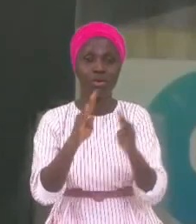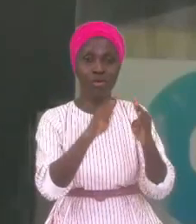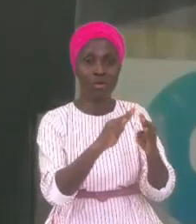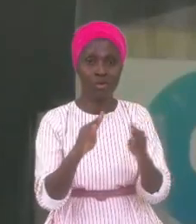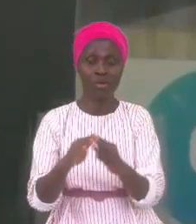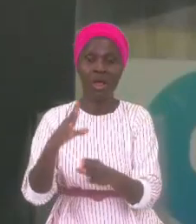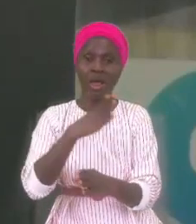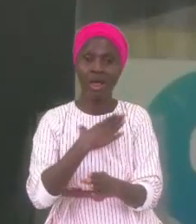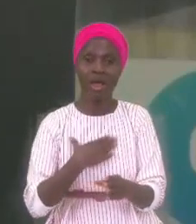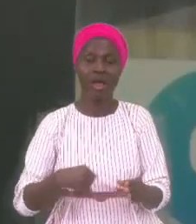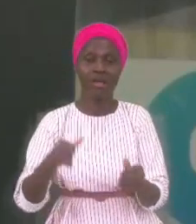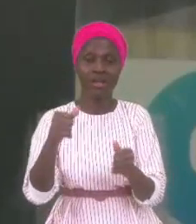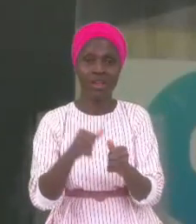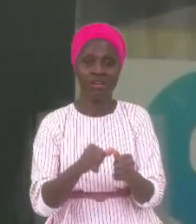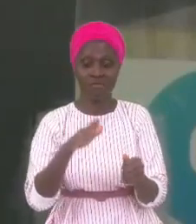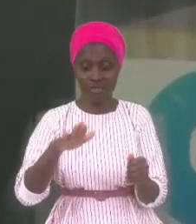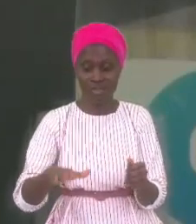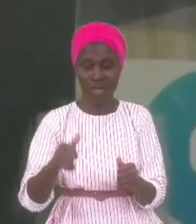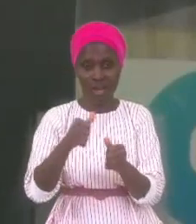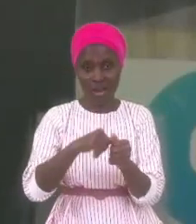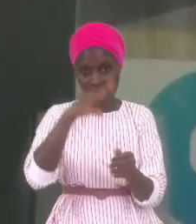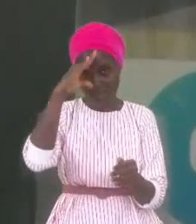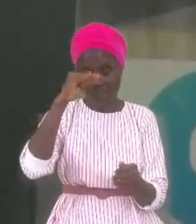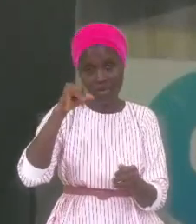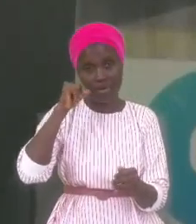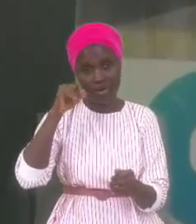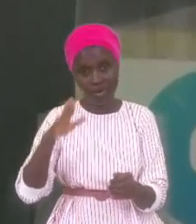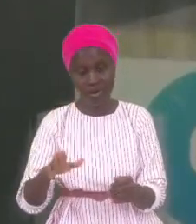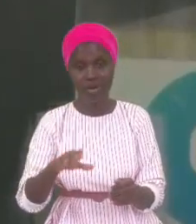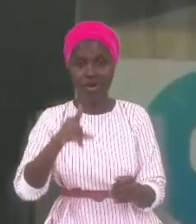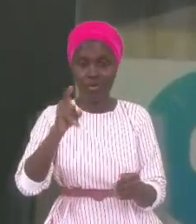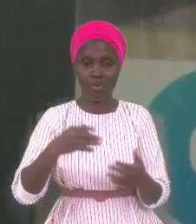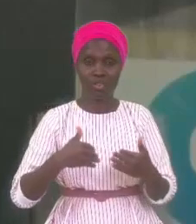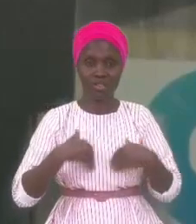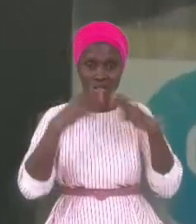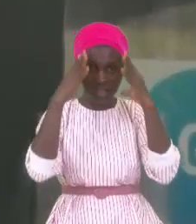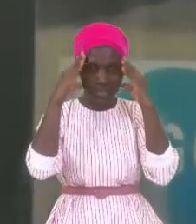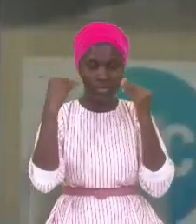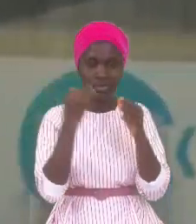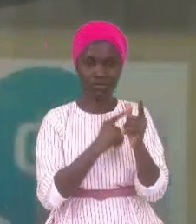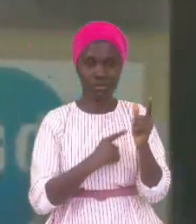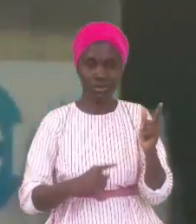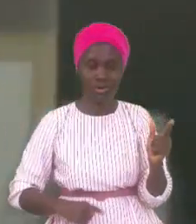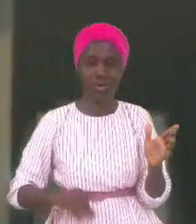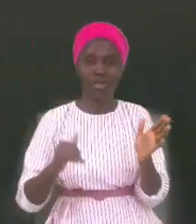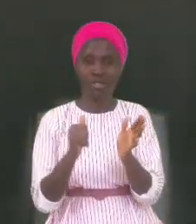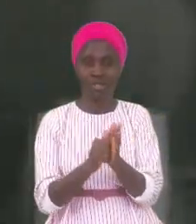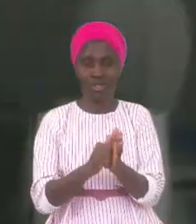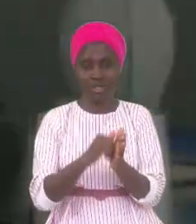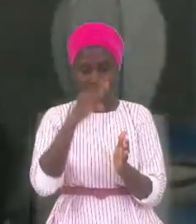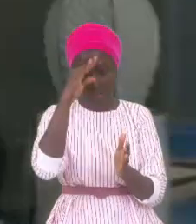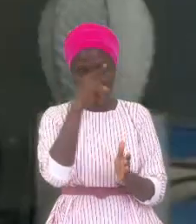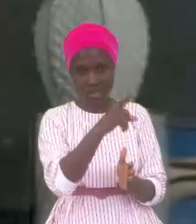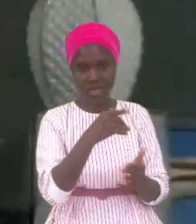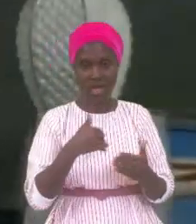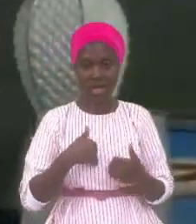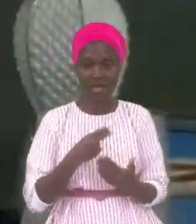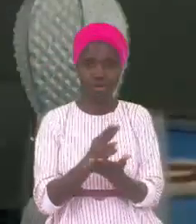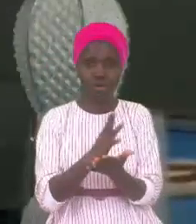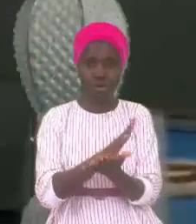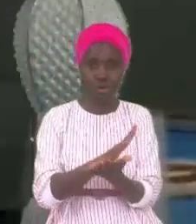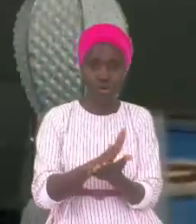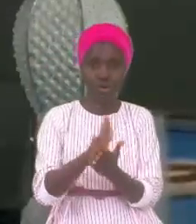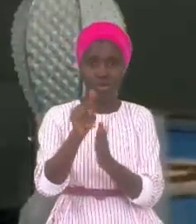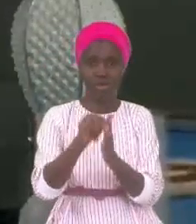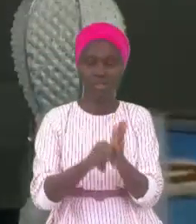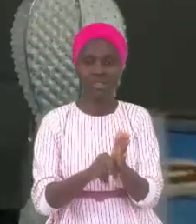every boy, every girl is to have the experience of the Lord, that he has the holiness experience, is